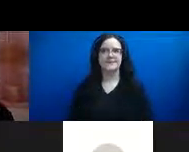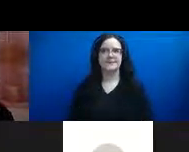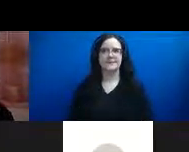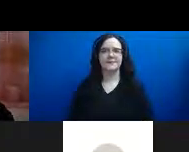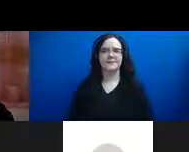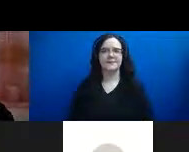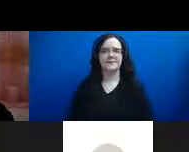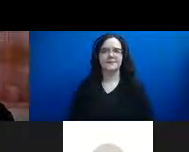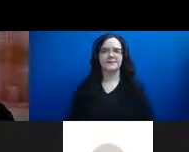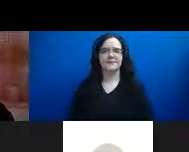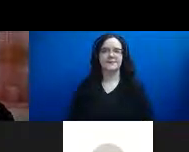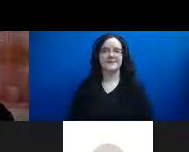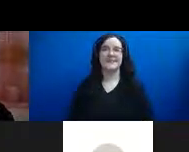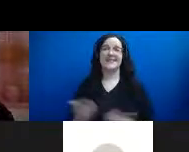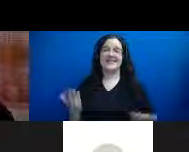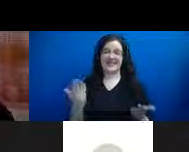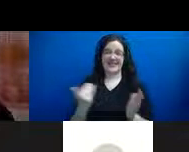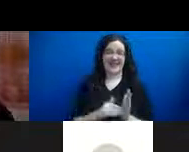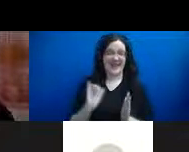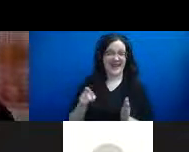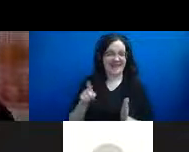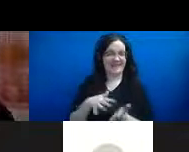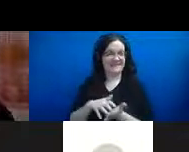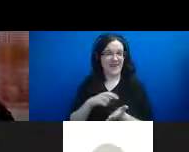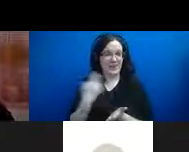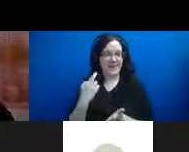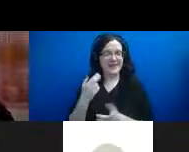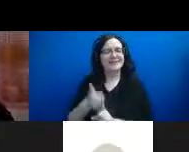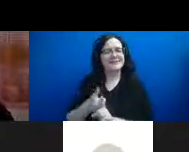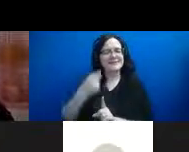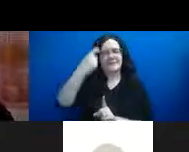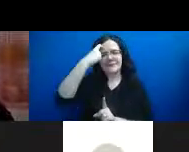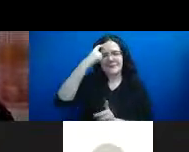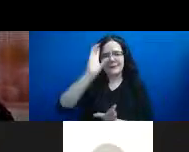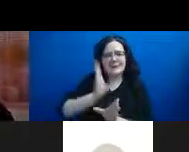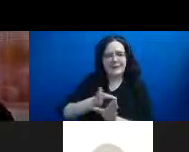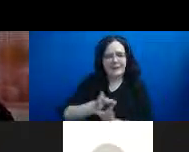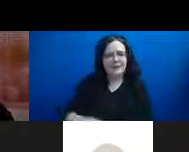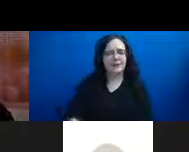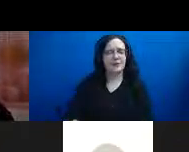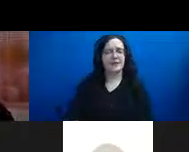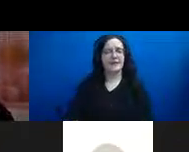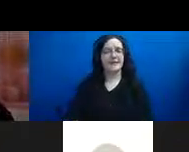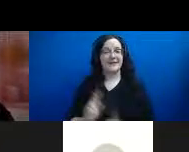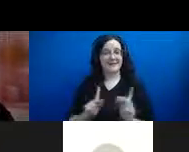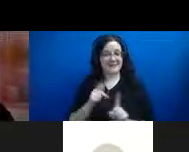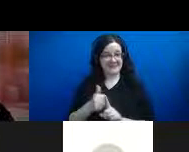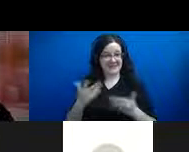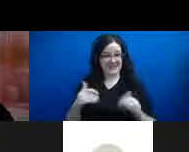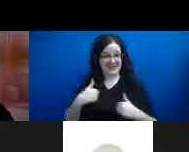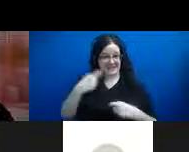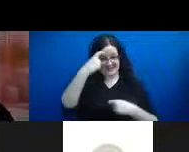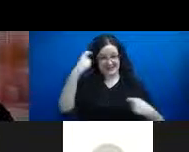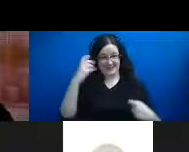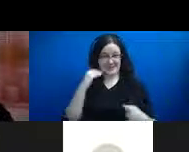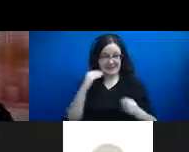And so again, the vulnerability is neuropsychological. There's vulnerability for people that have trauma experiences, and we'll